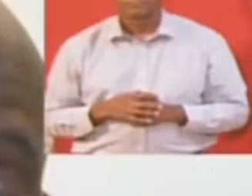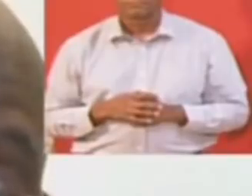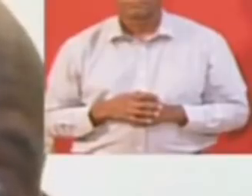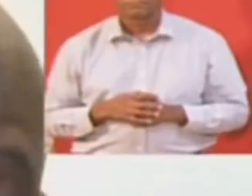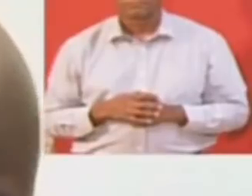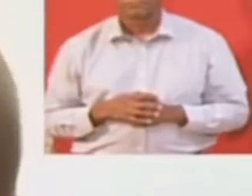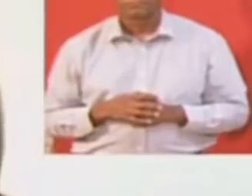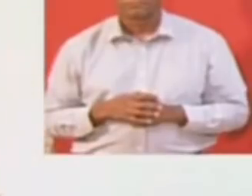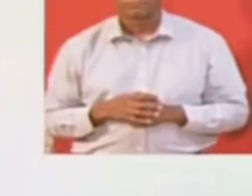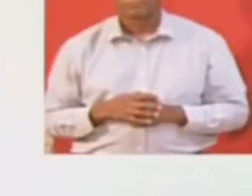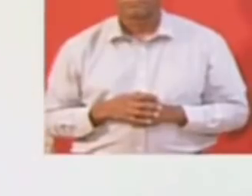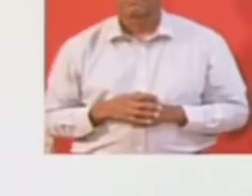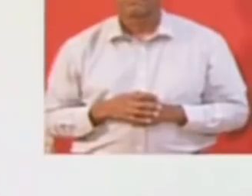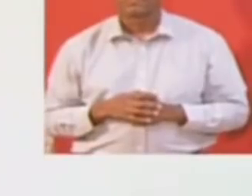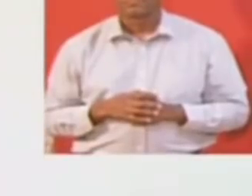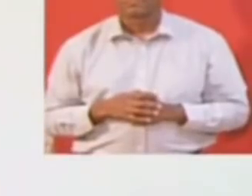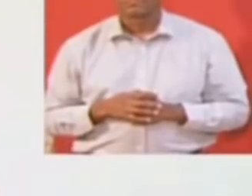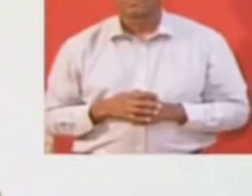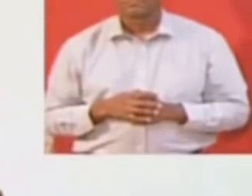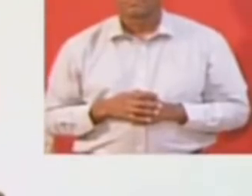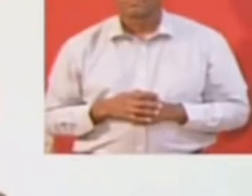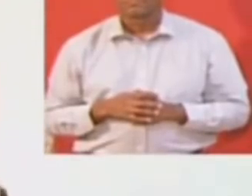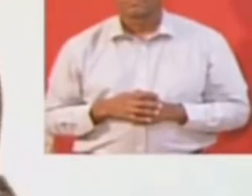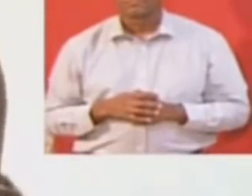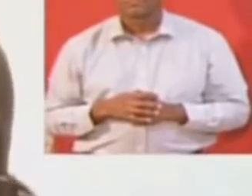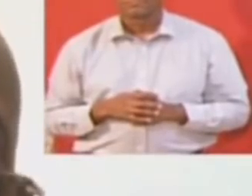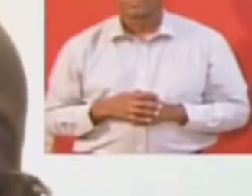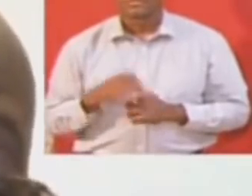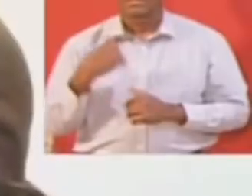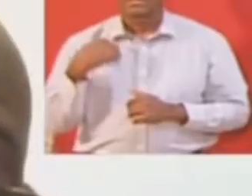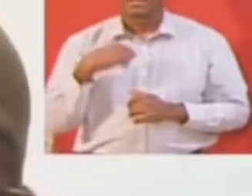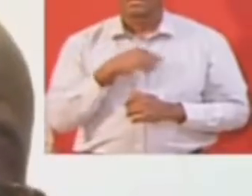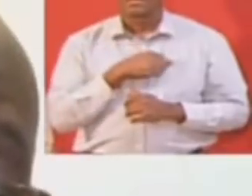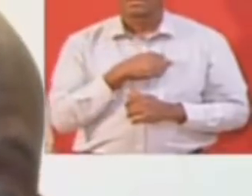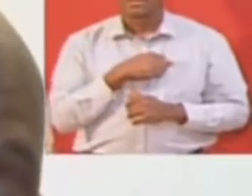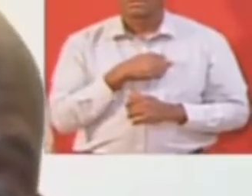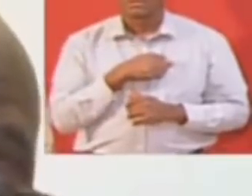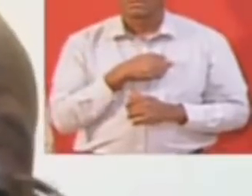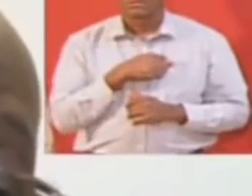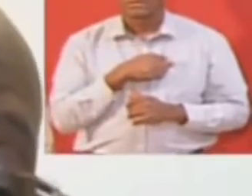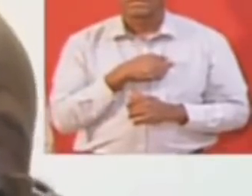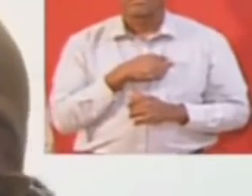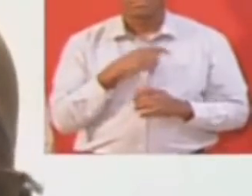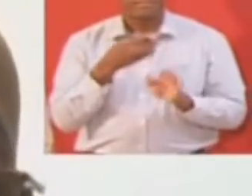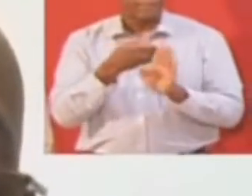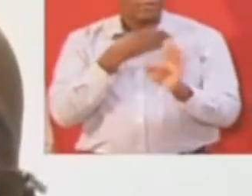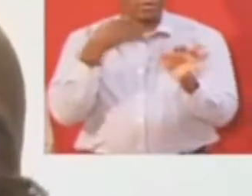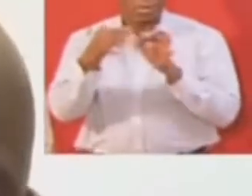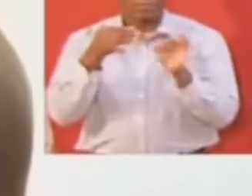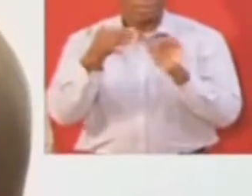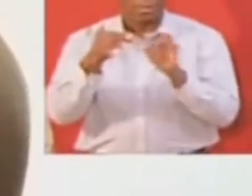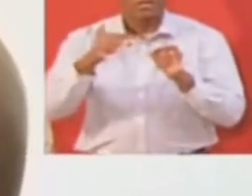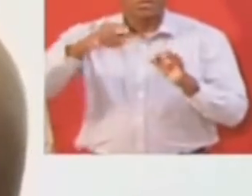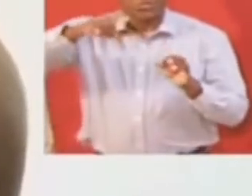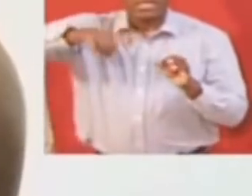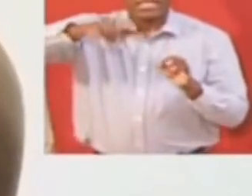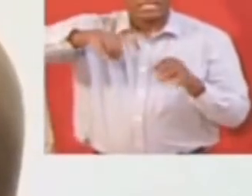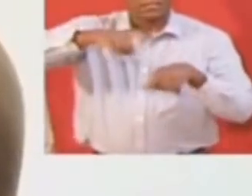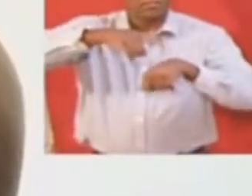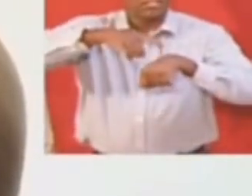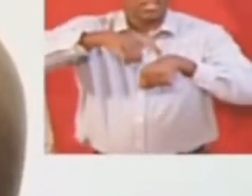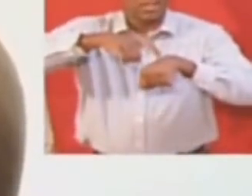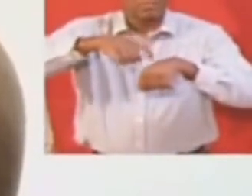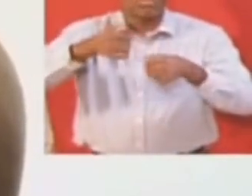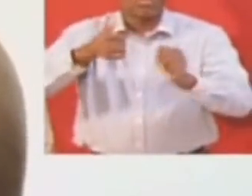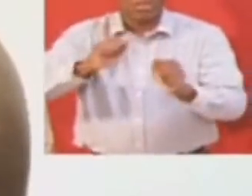the COVID-19. We did say that we needed a certain period of time to bring down the levels